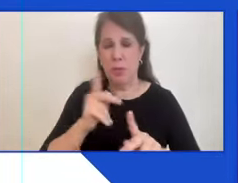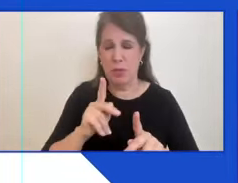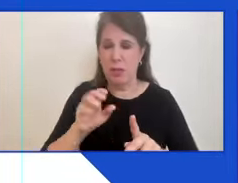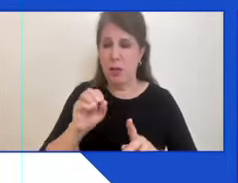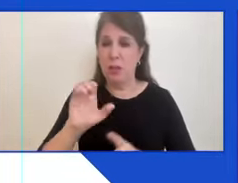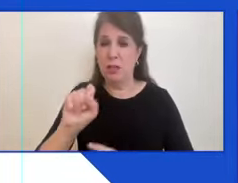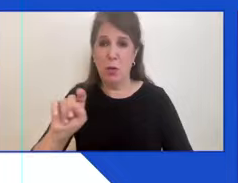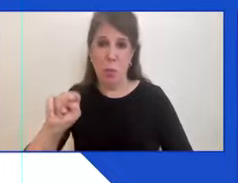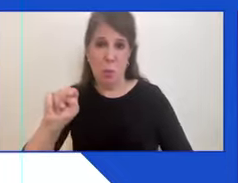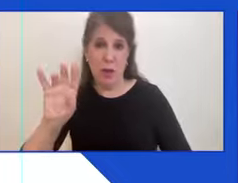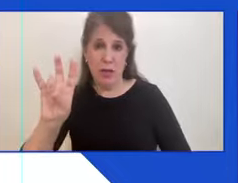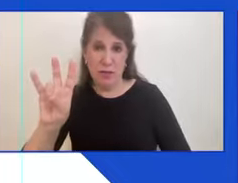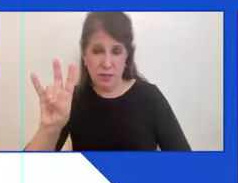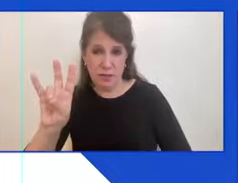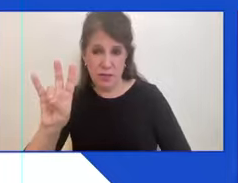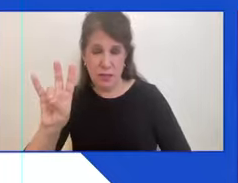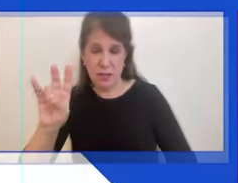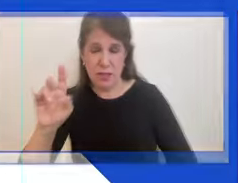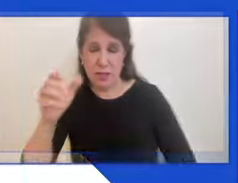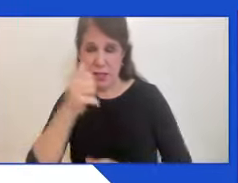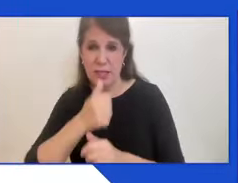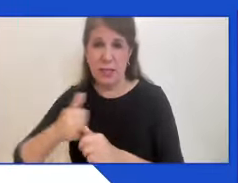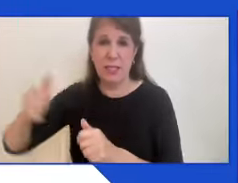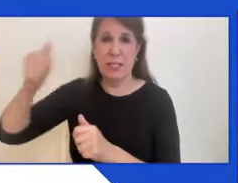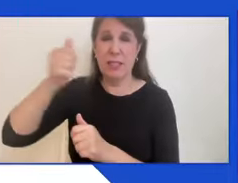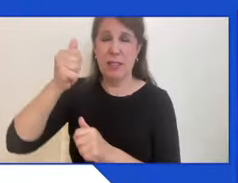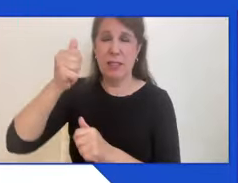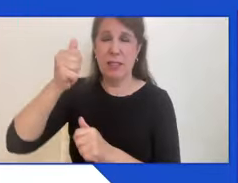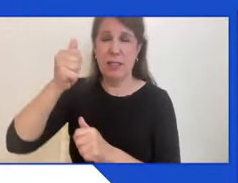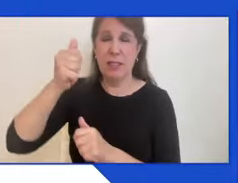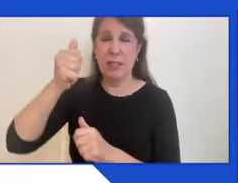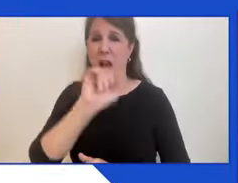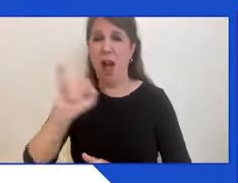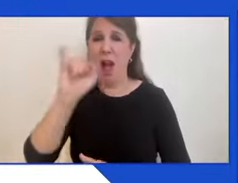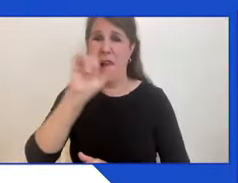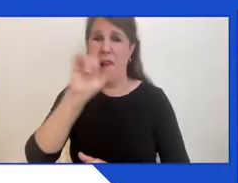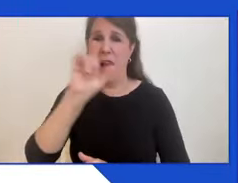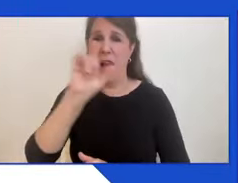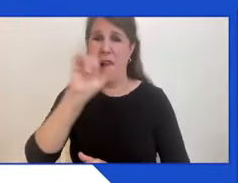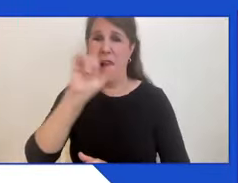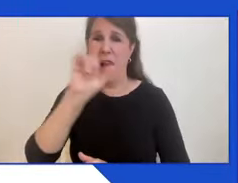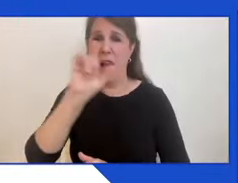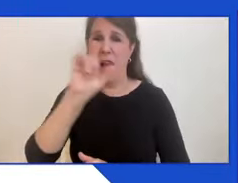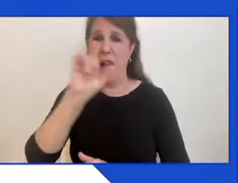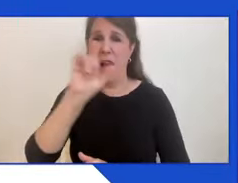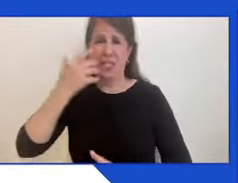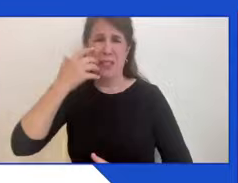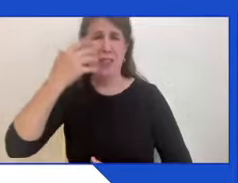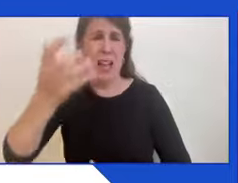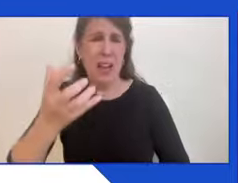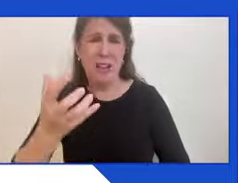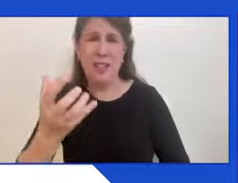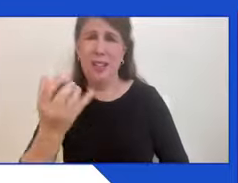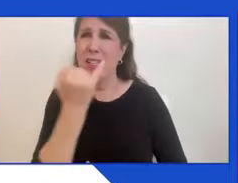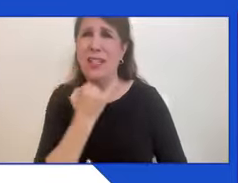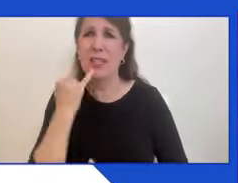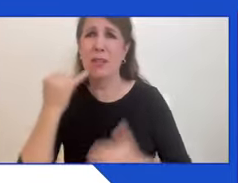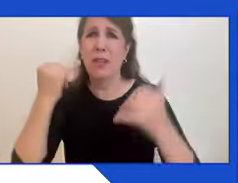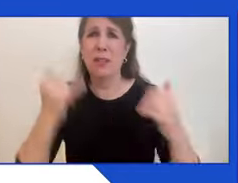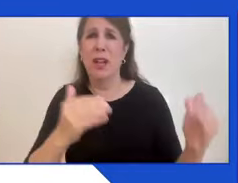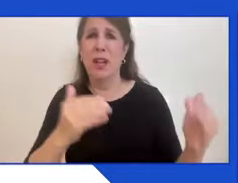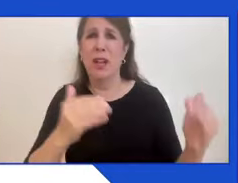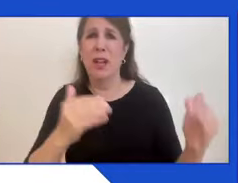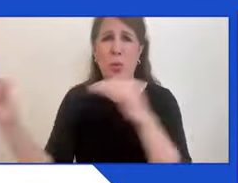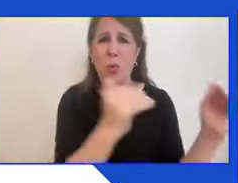call from a senior IDF general who shouted, "Israel is at war. We are